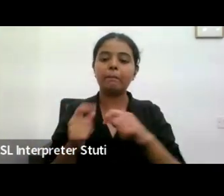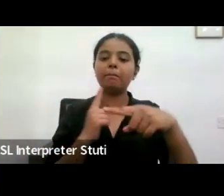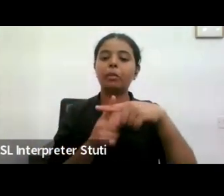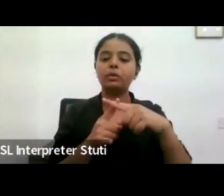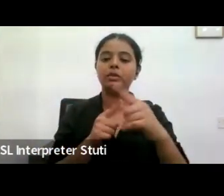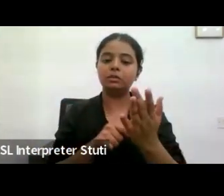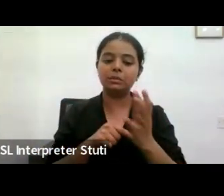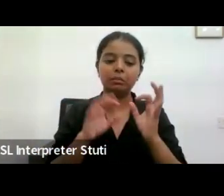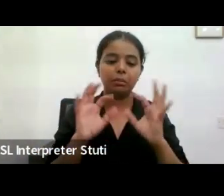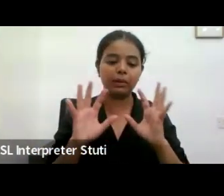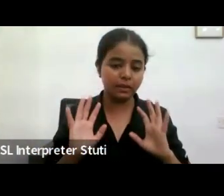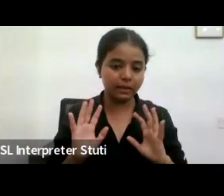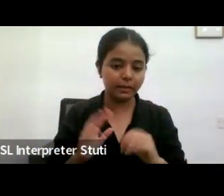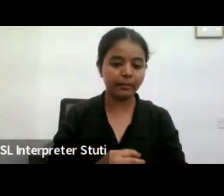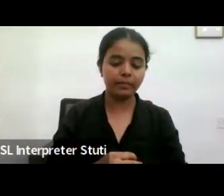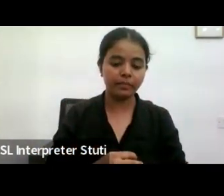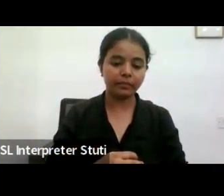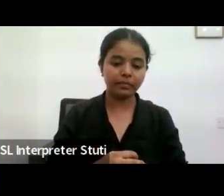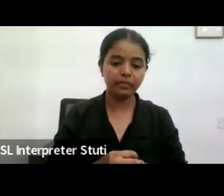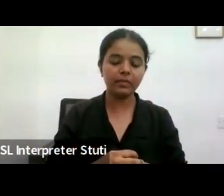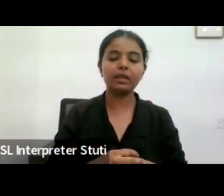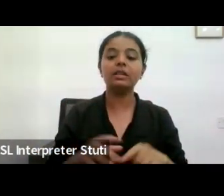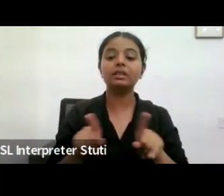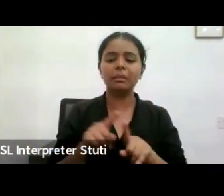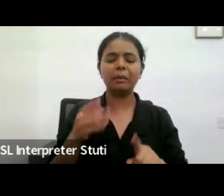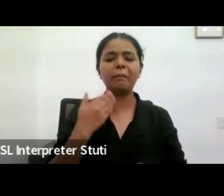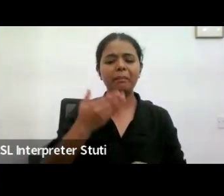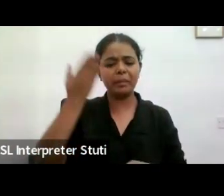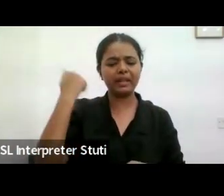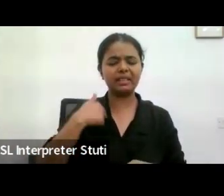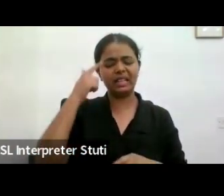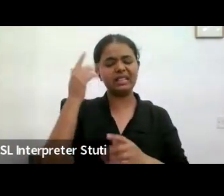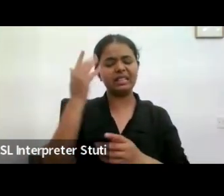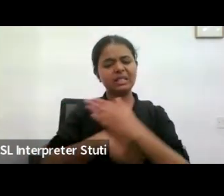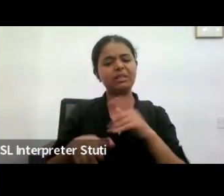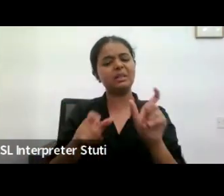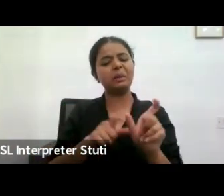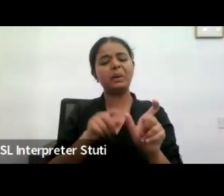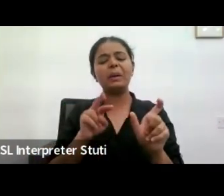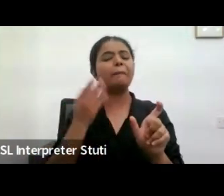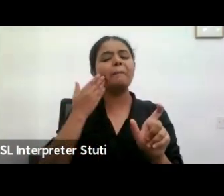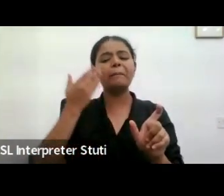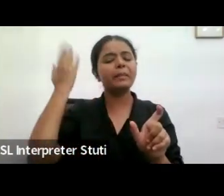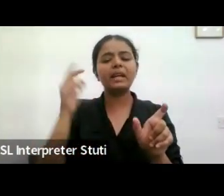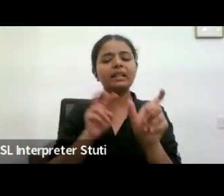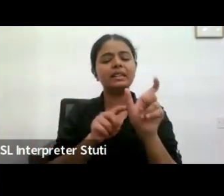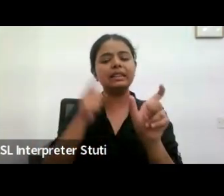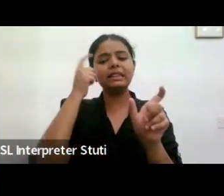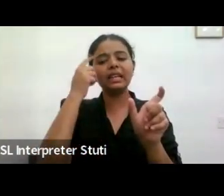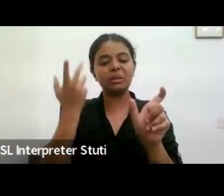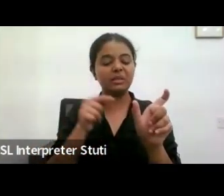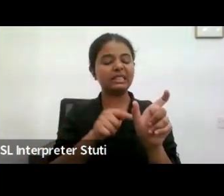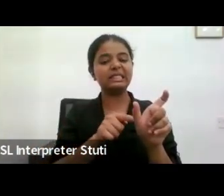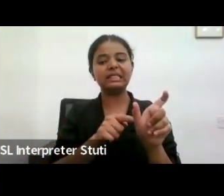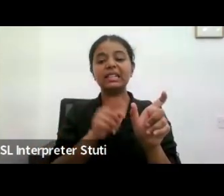we have thought about what disability is. So earlier we would think disability is lack